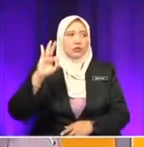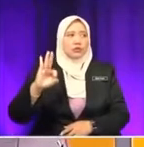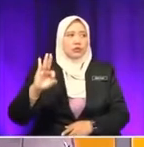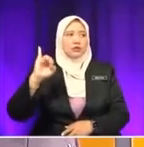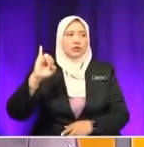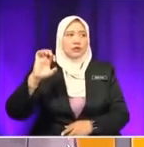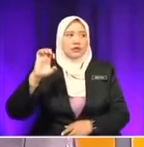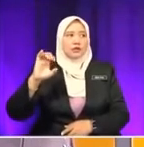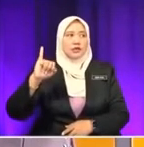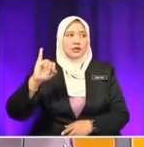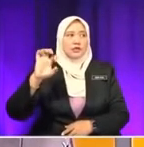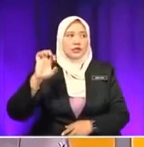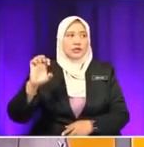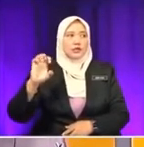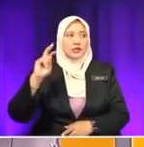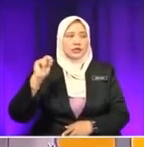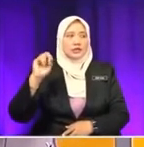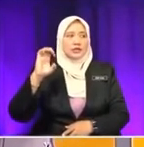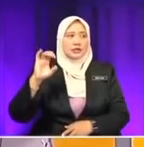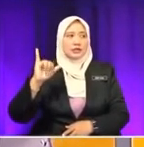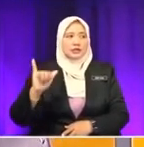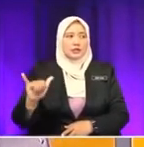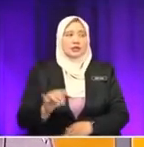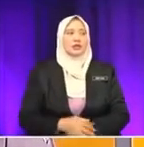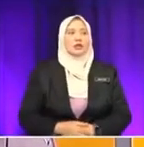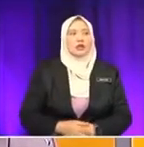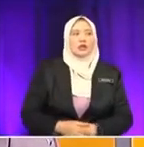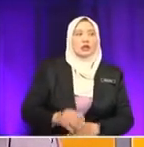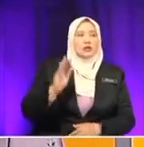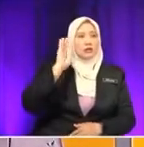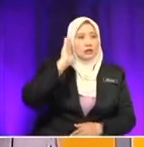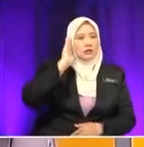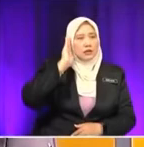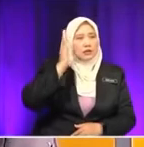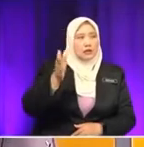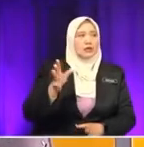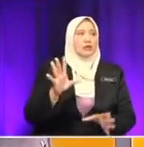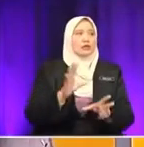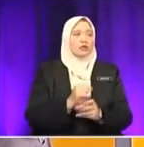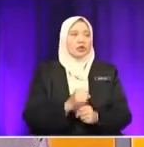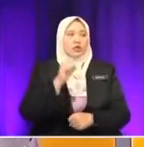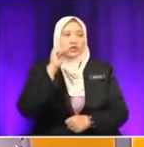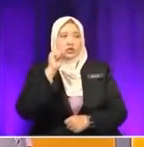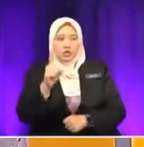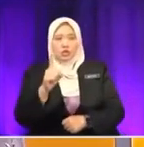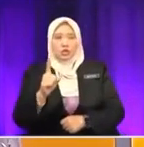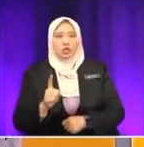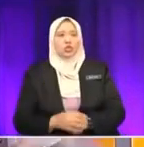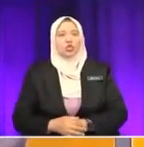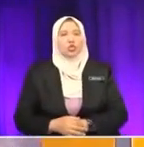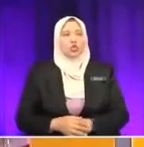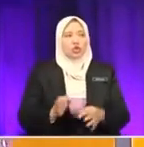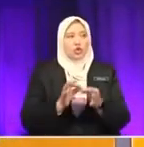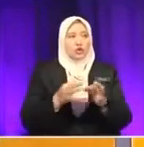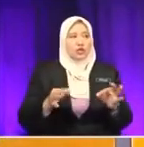separate these 2 different levels because it is all about you. Mm-hmm. So do not assume that, oh, madam, I'm from the N